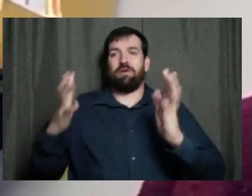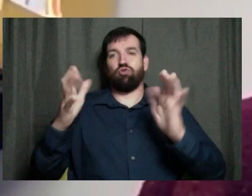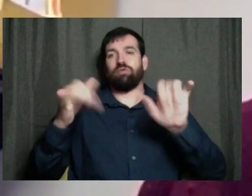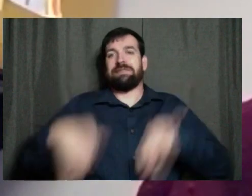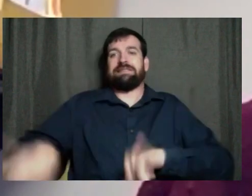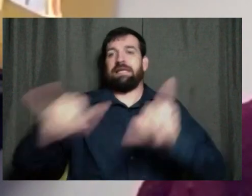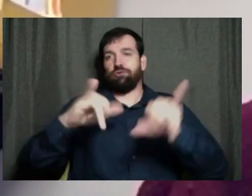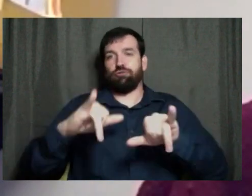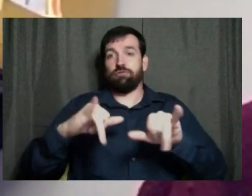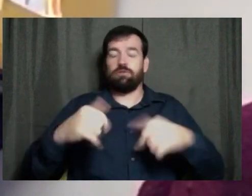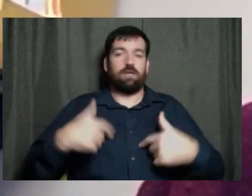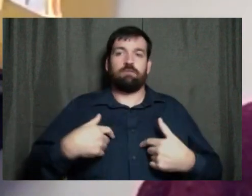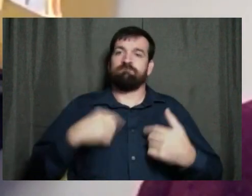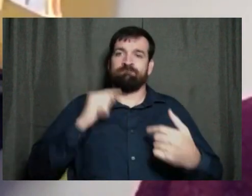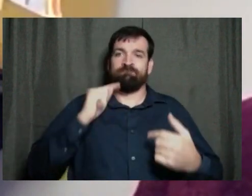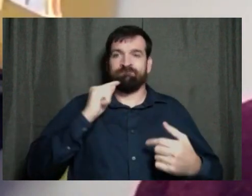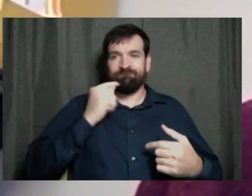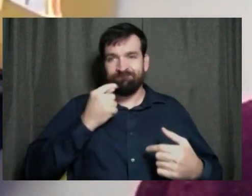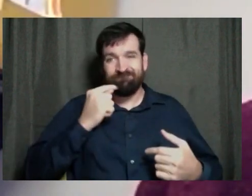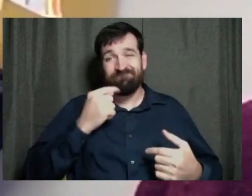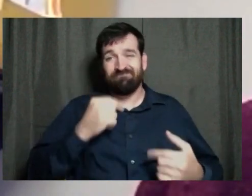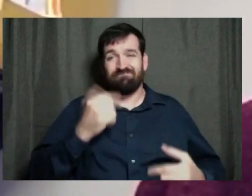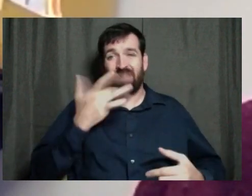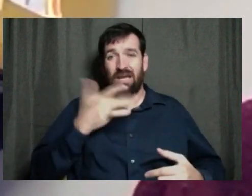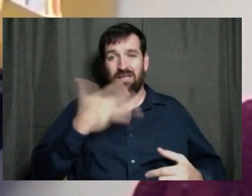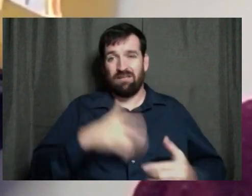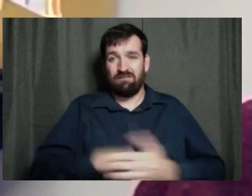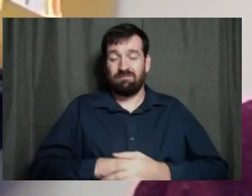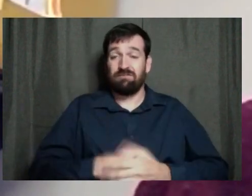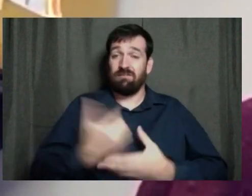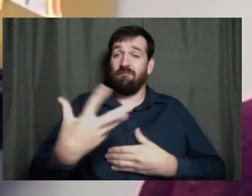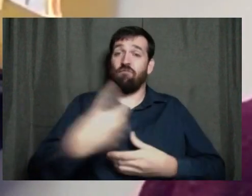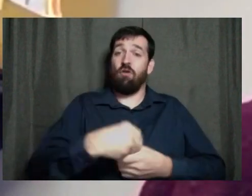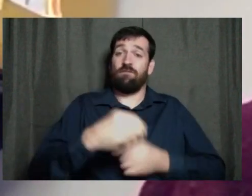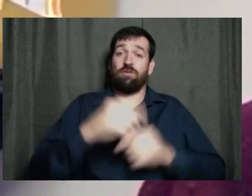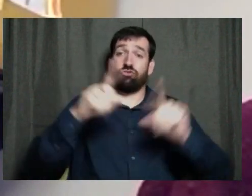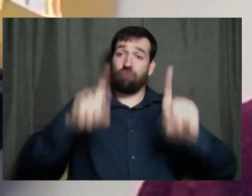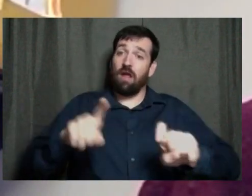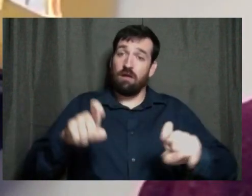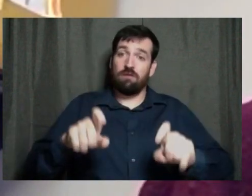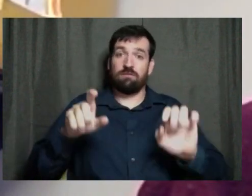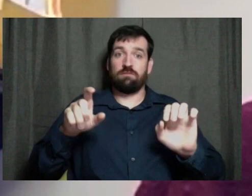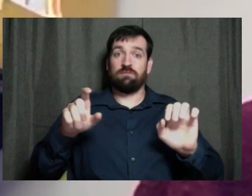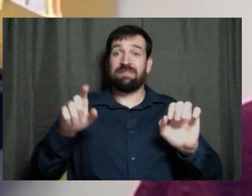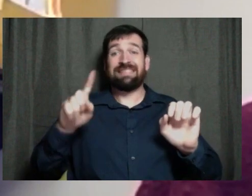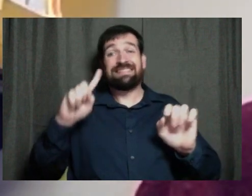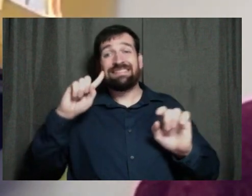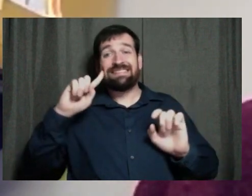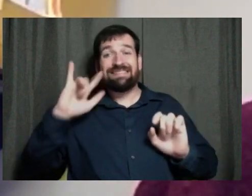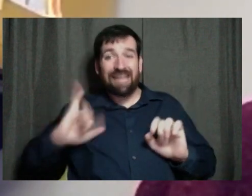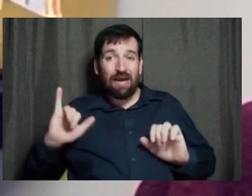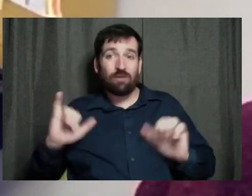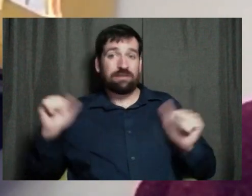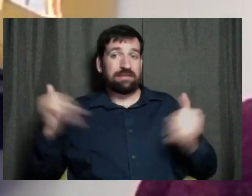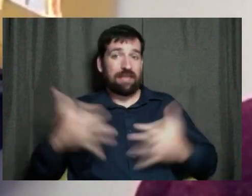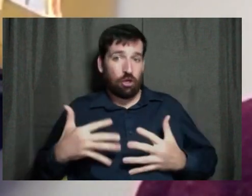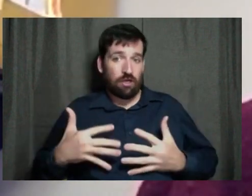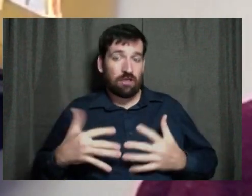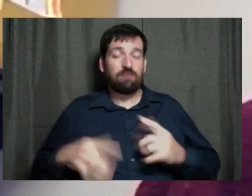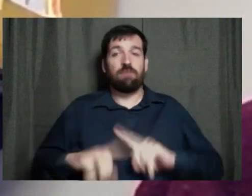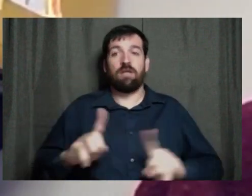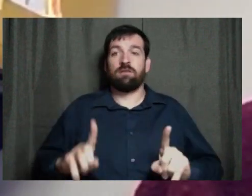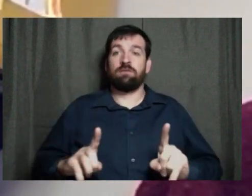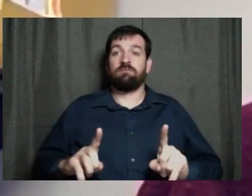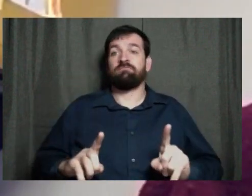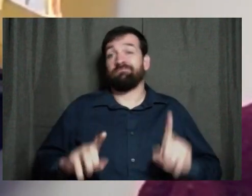And I'm extremely lucky for that. So participating in a clinical trial can kind of sound scary at the time, but it's likely to give you